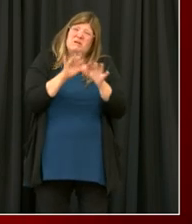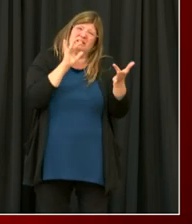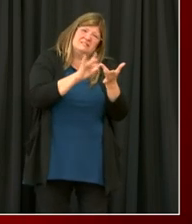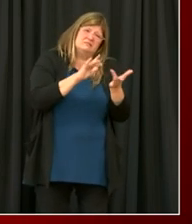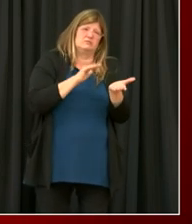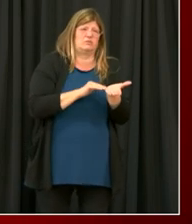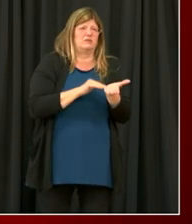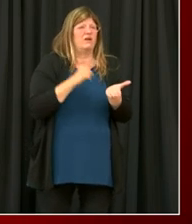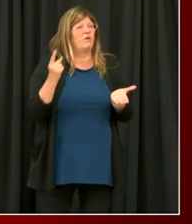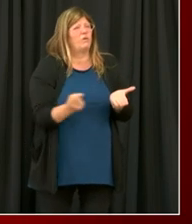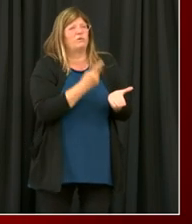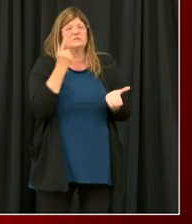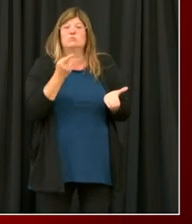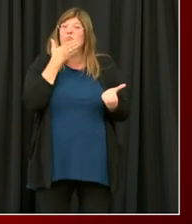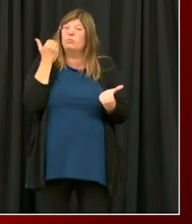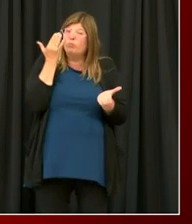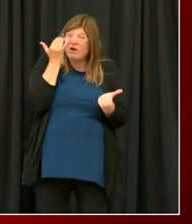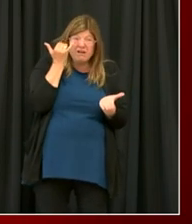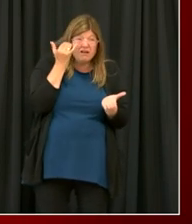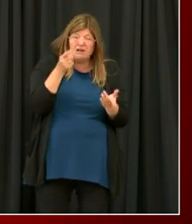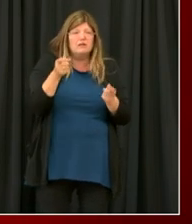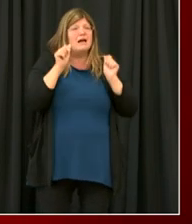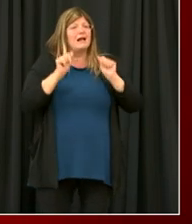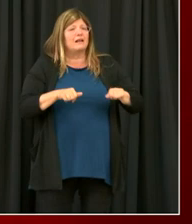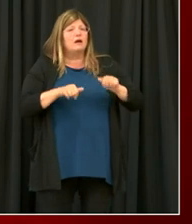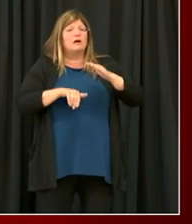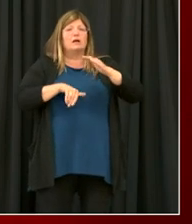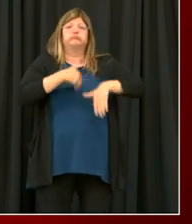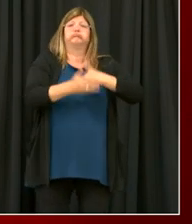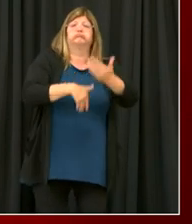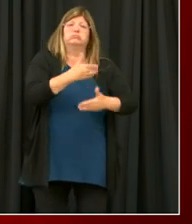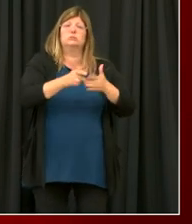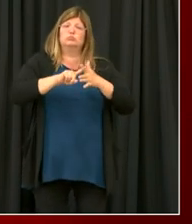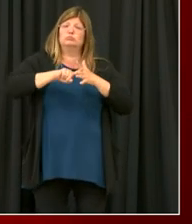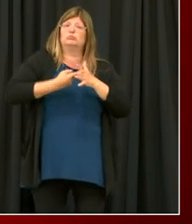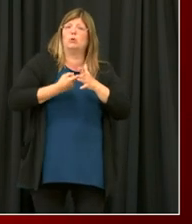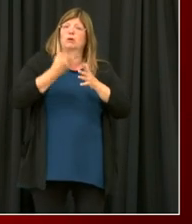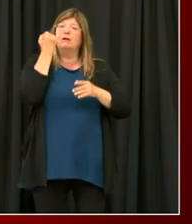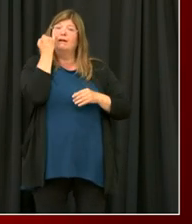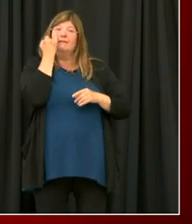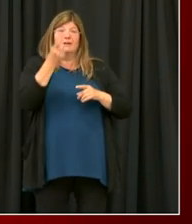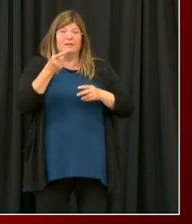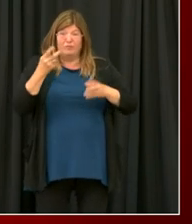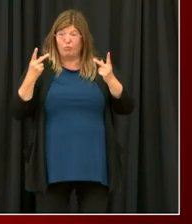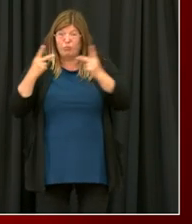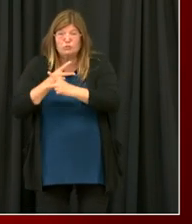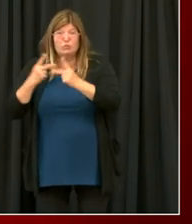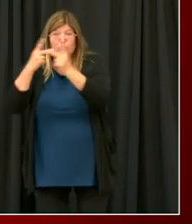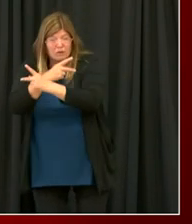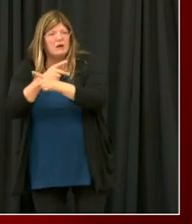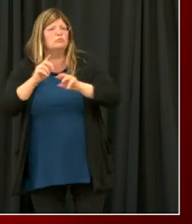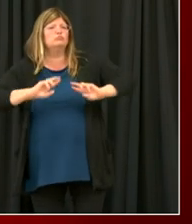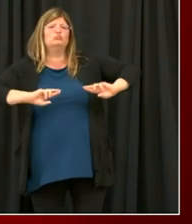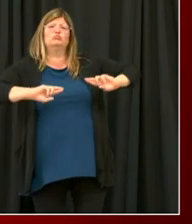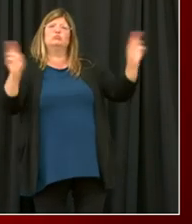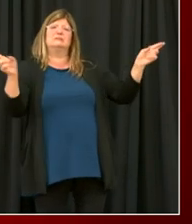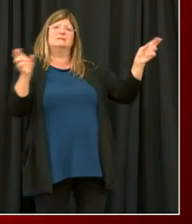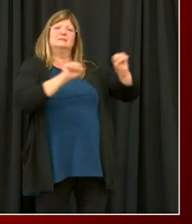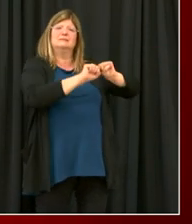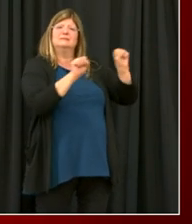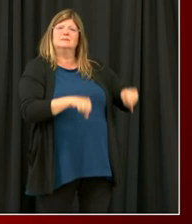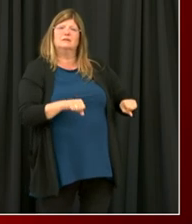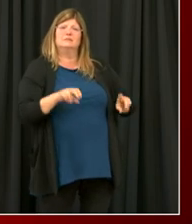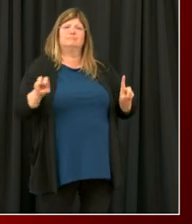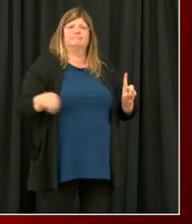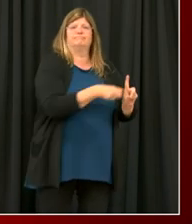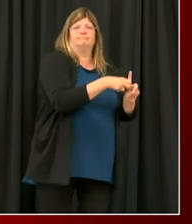best to connect with your own provider. Additionally, Children's Hospital continues to